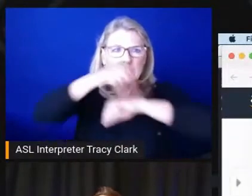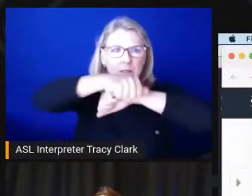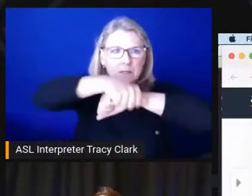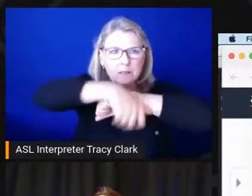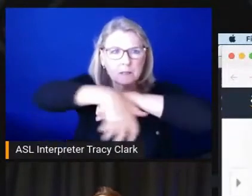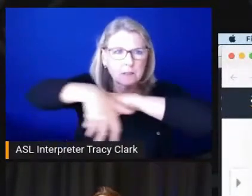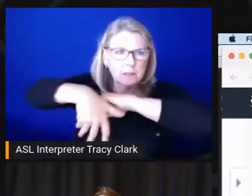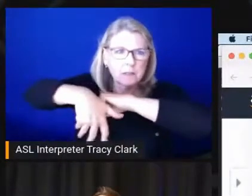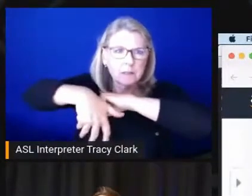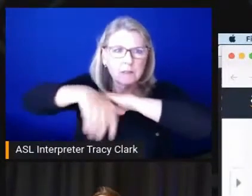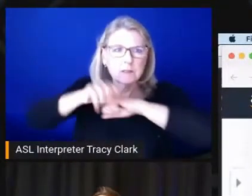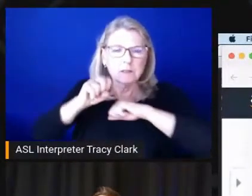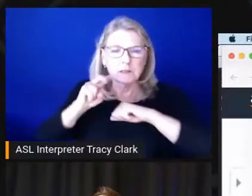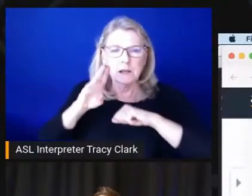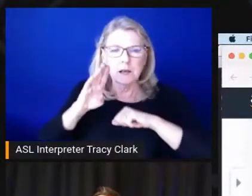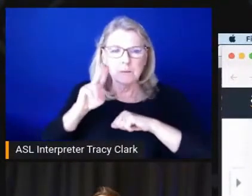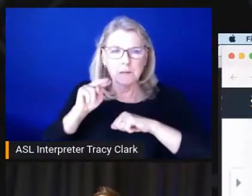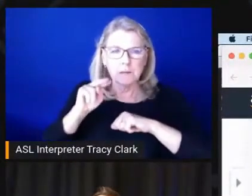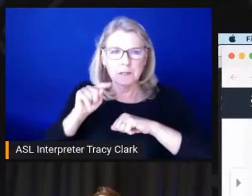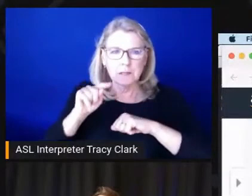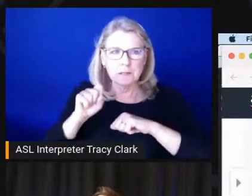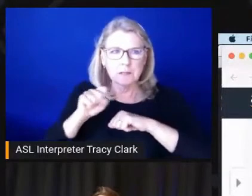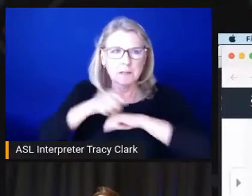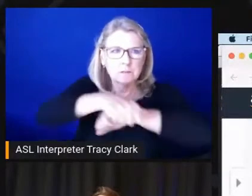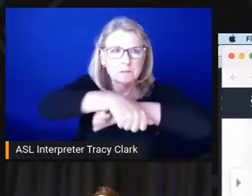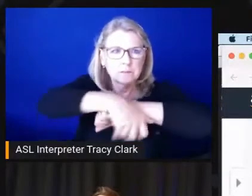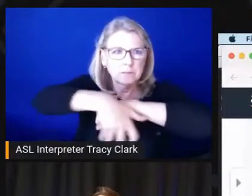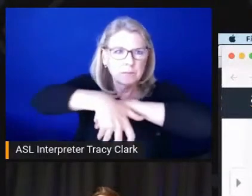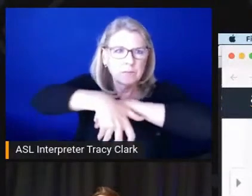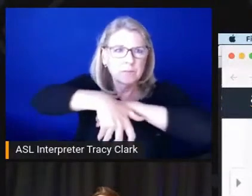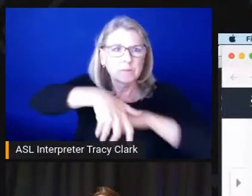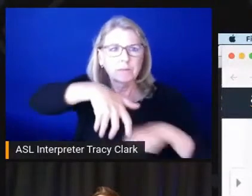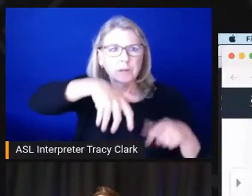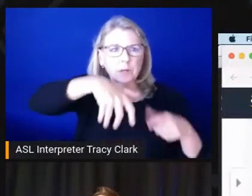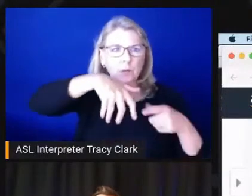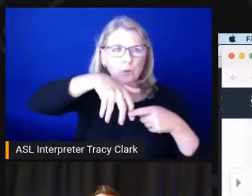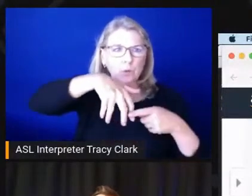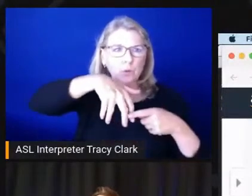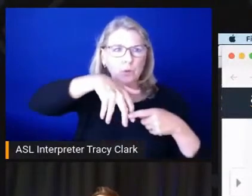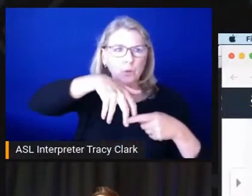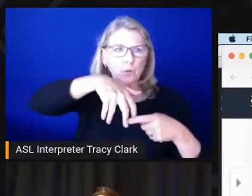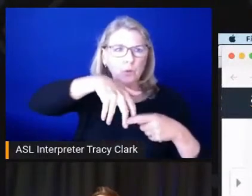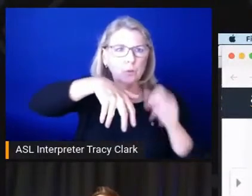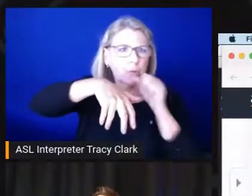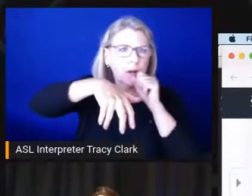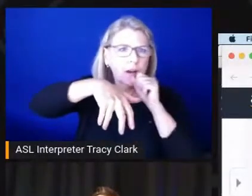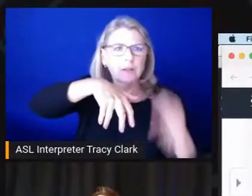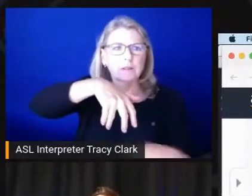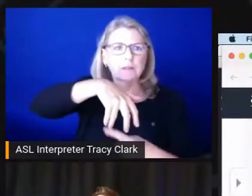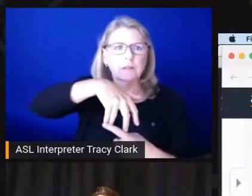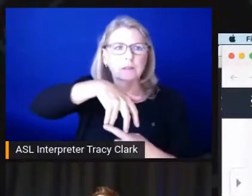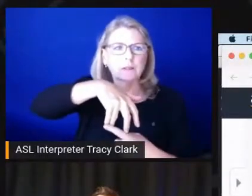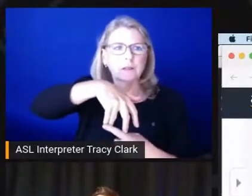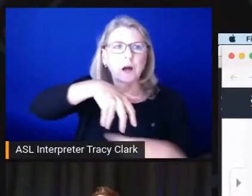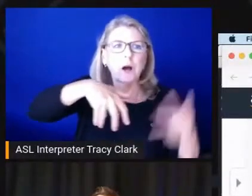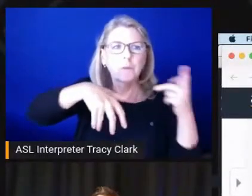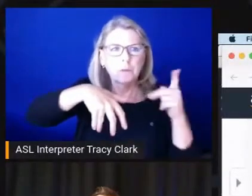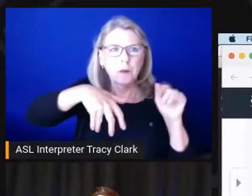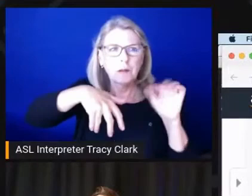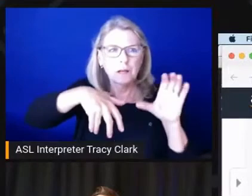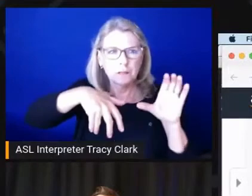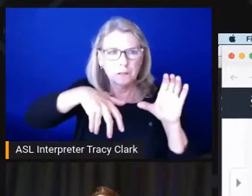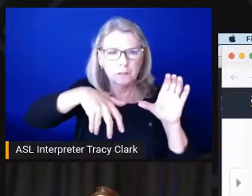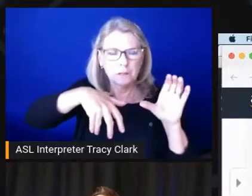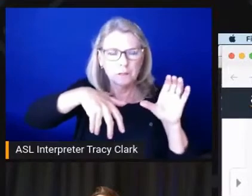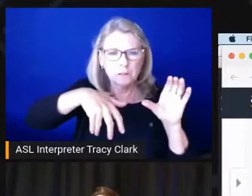have created, 2 private and 2 public subnets. Is it all